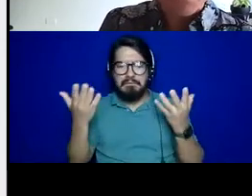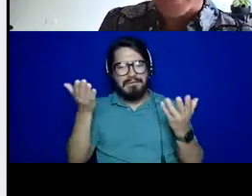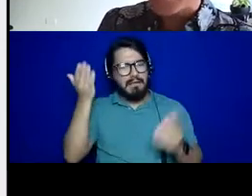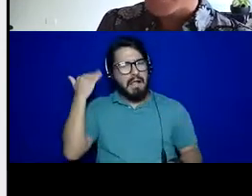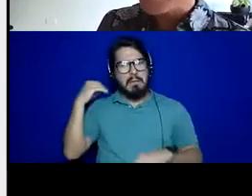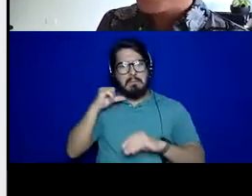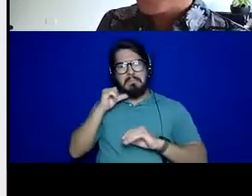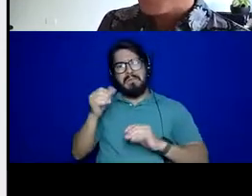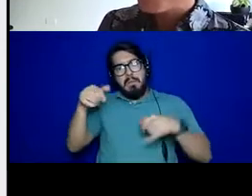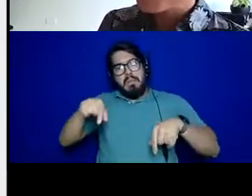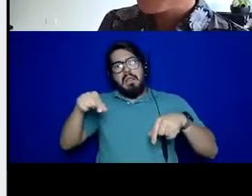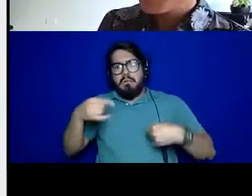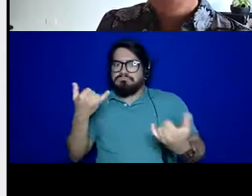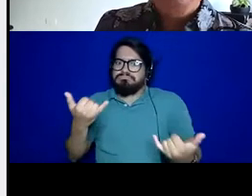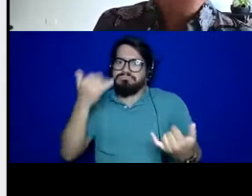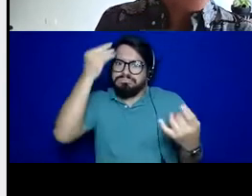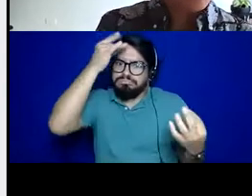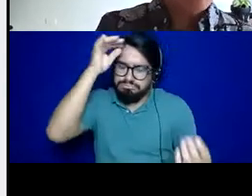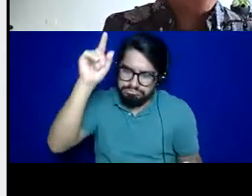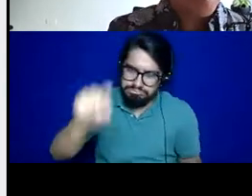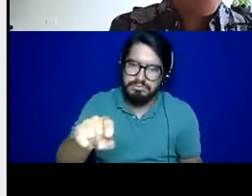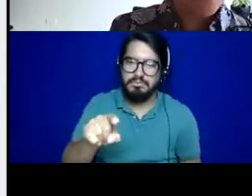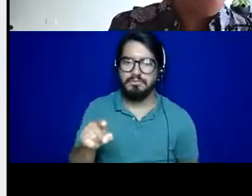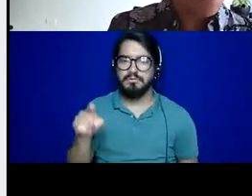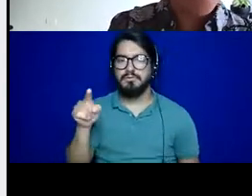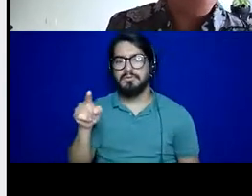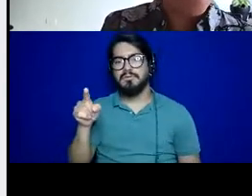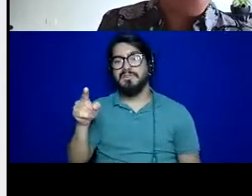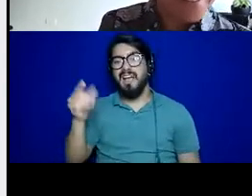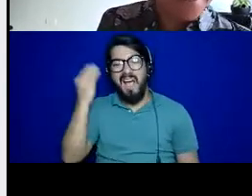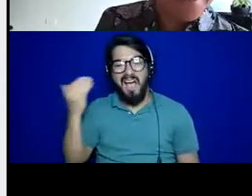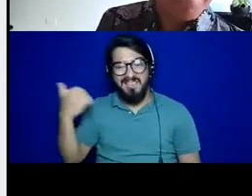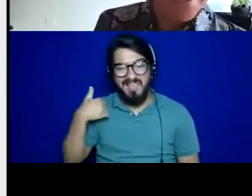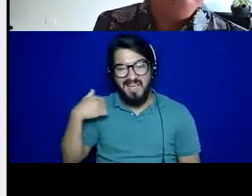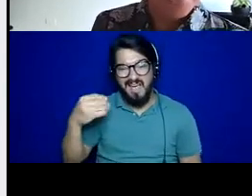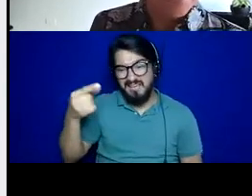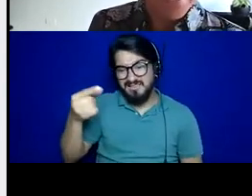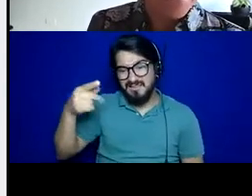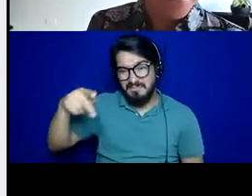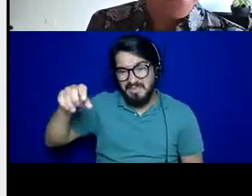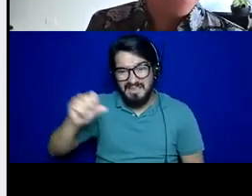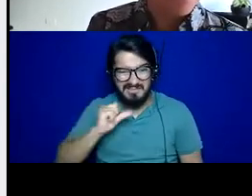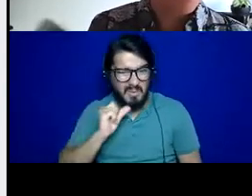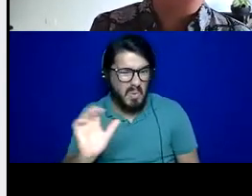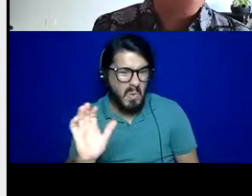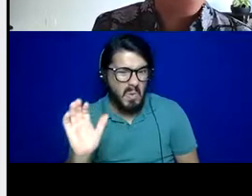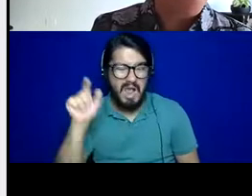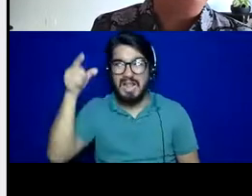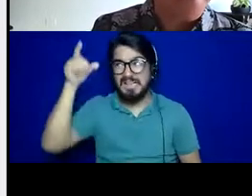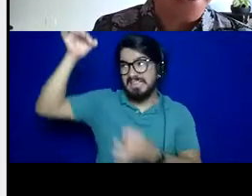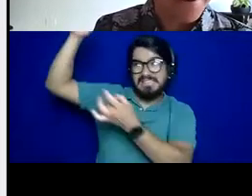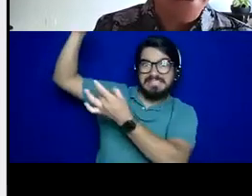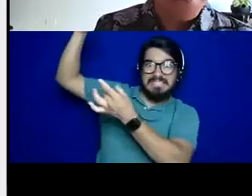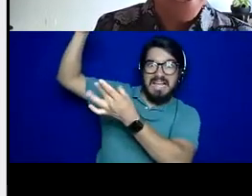around my device. We didn't always have GPS. We didn't always have access to the GPS satellites, so we didn't